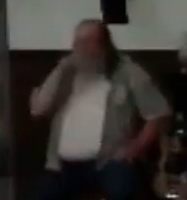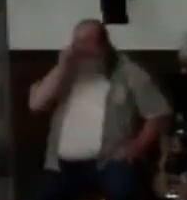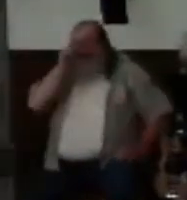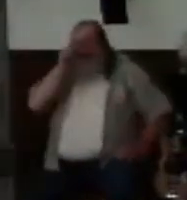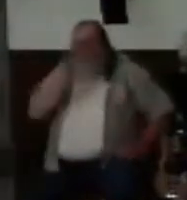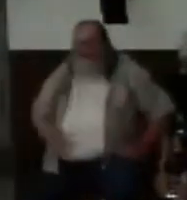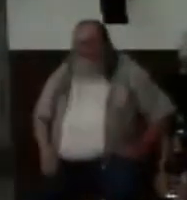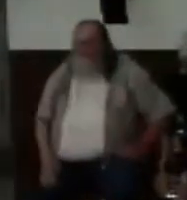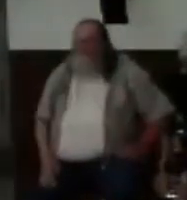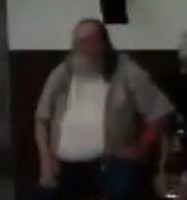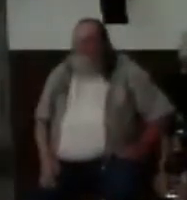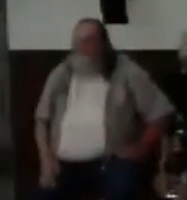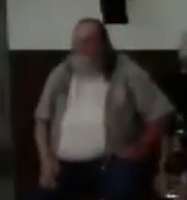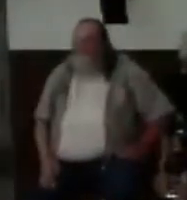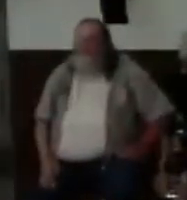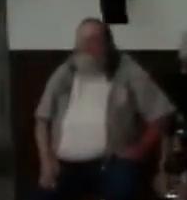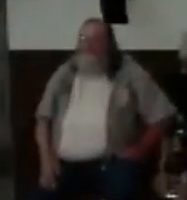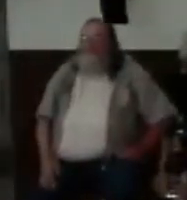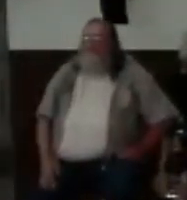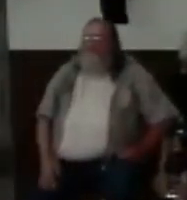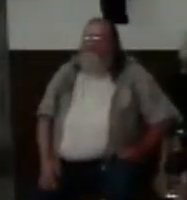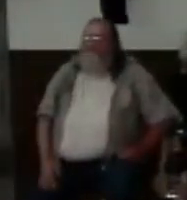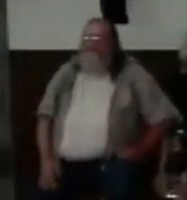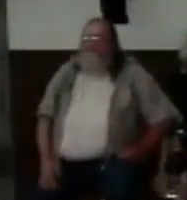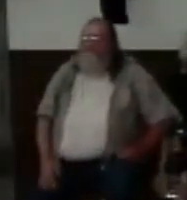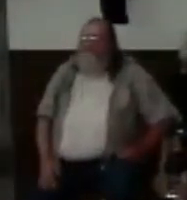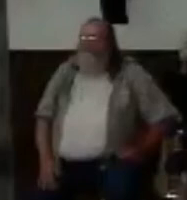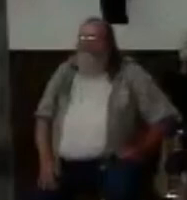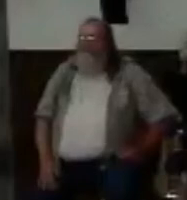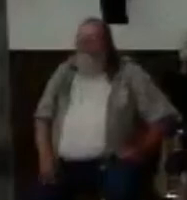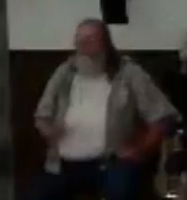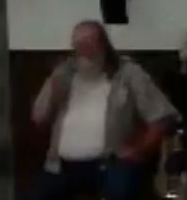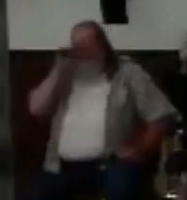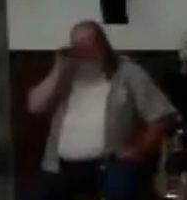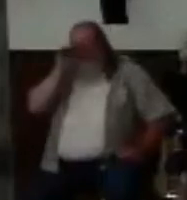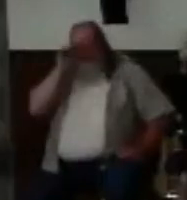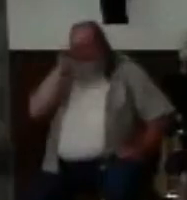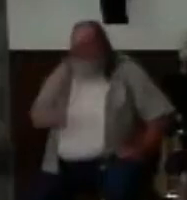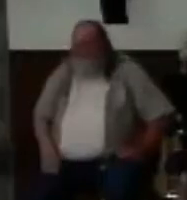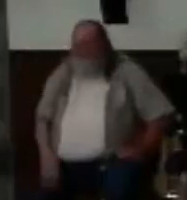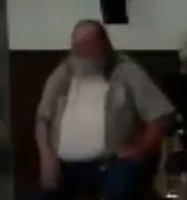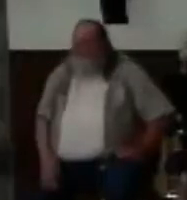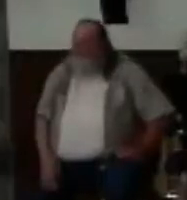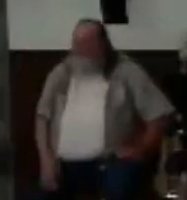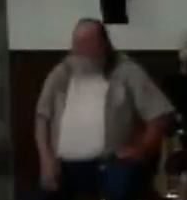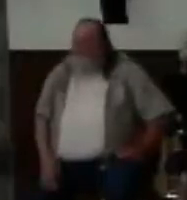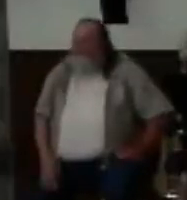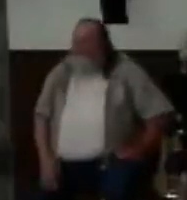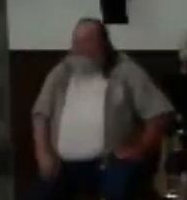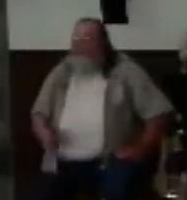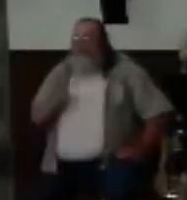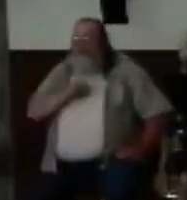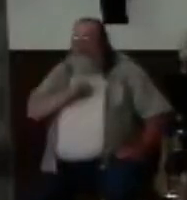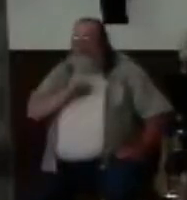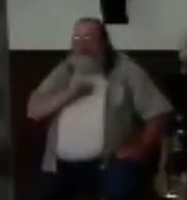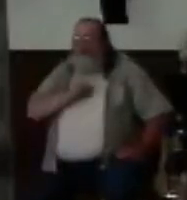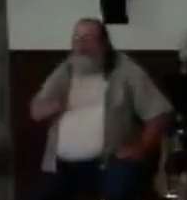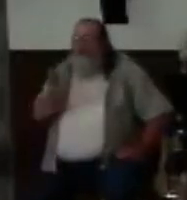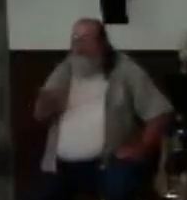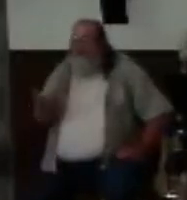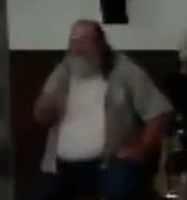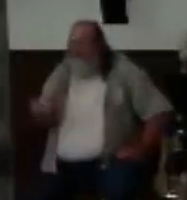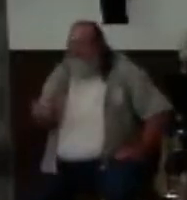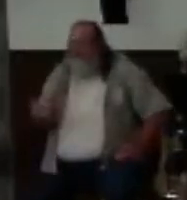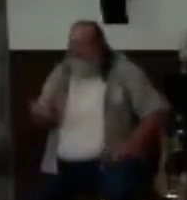come. I did not come to abolish the law of Moses or the writings of the prophets. No, I came to accomplish their purpose.